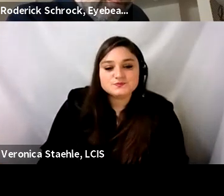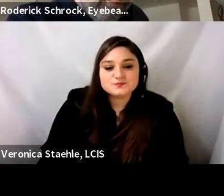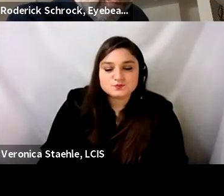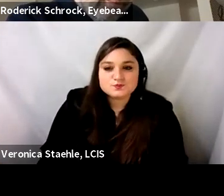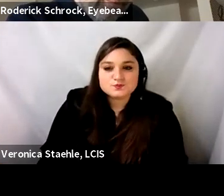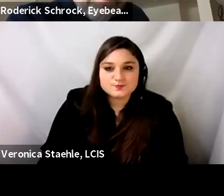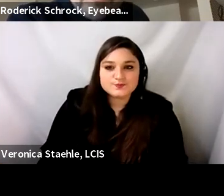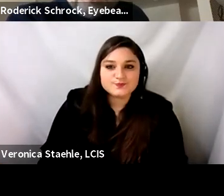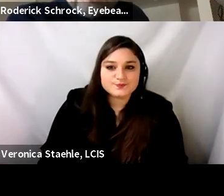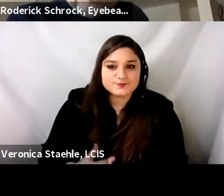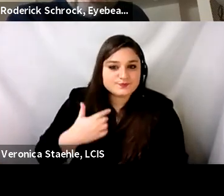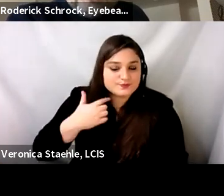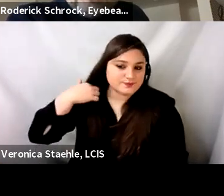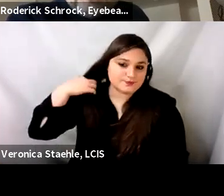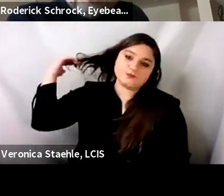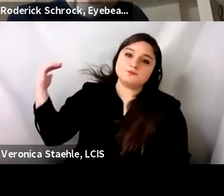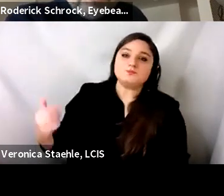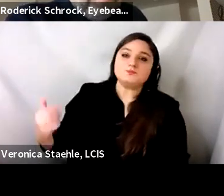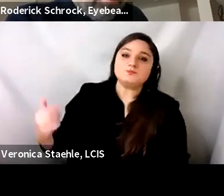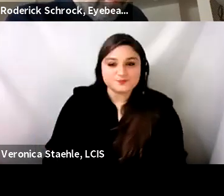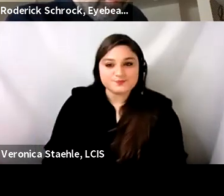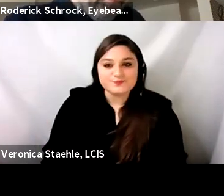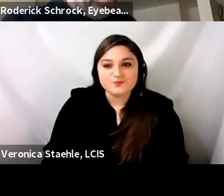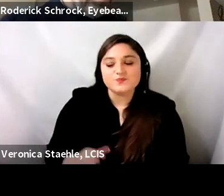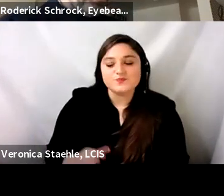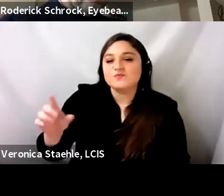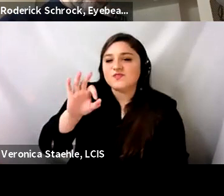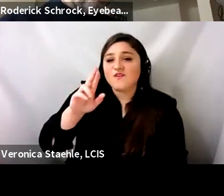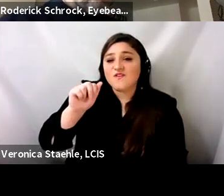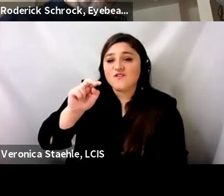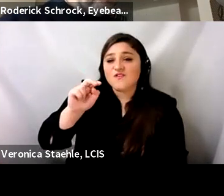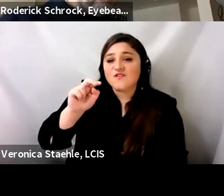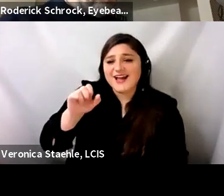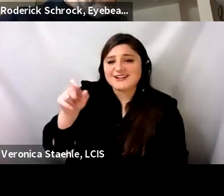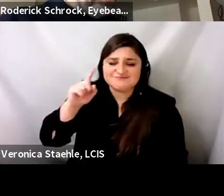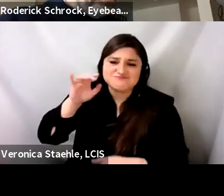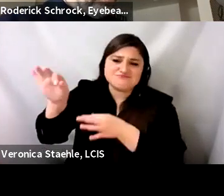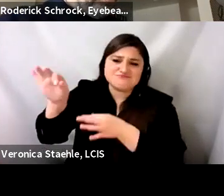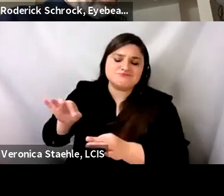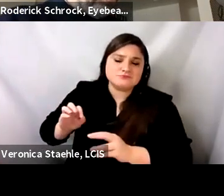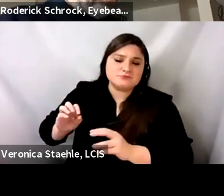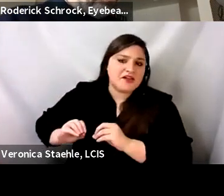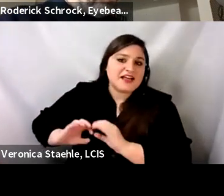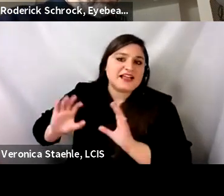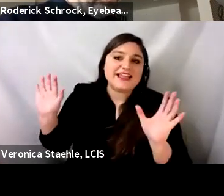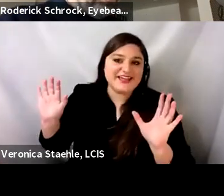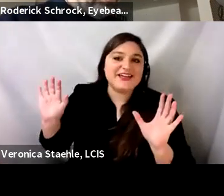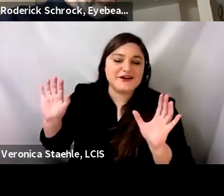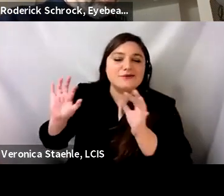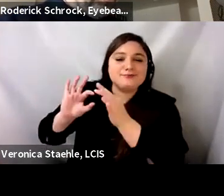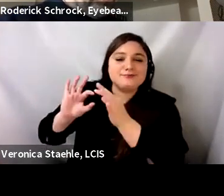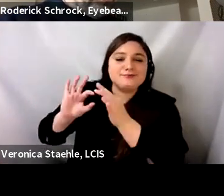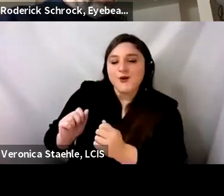just following up on, Francis spoke, pretty clearly on the responding to the program